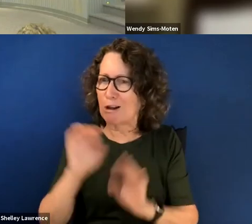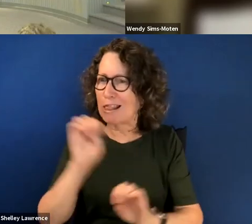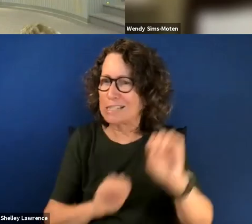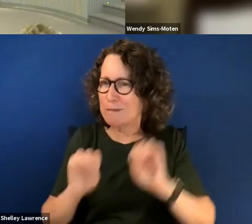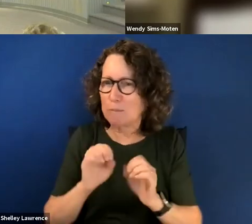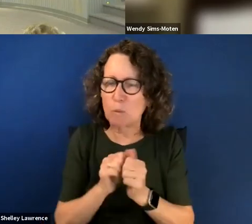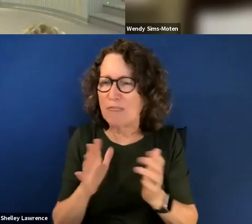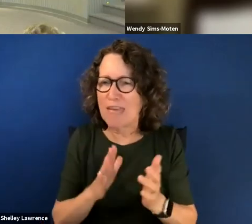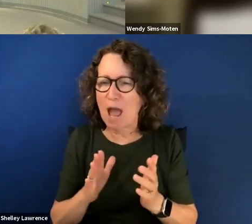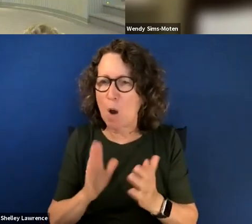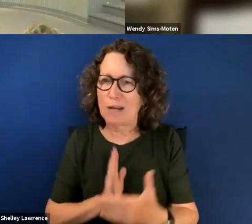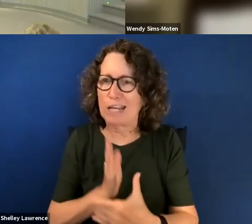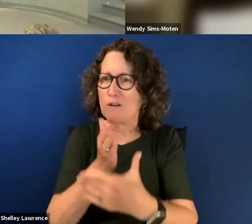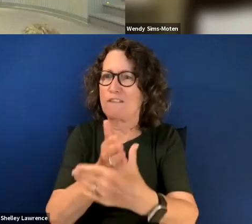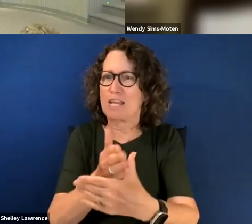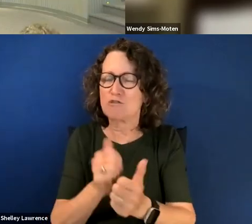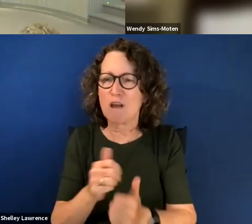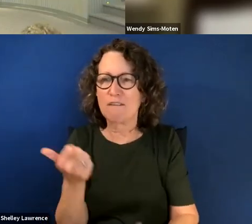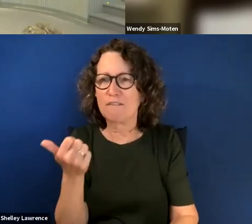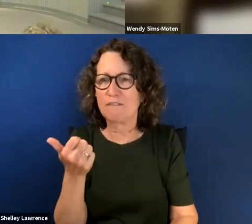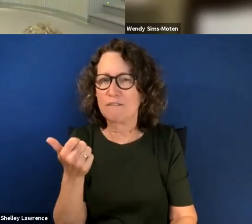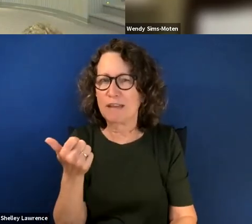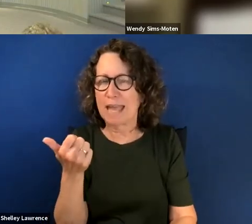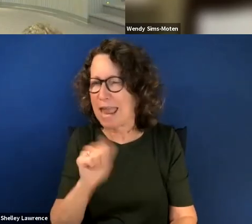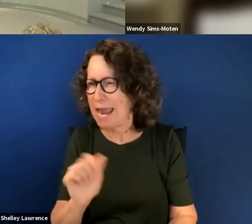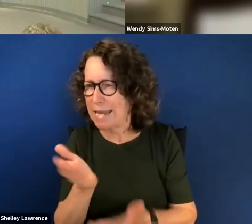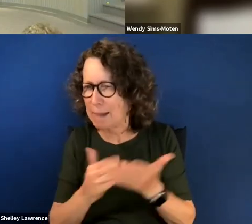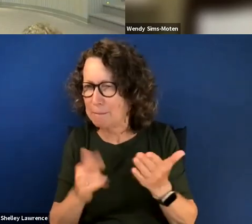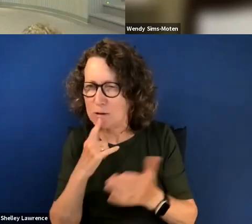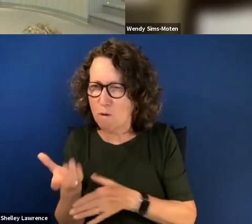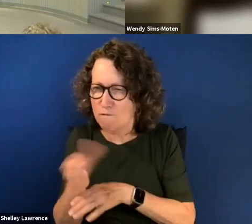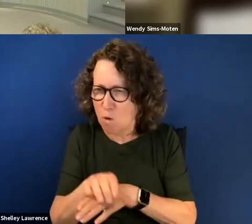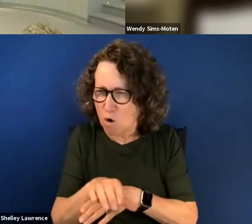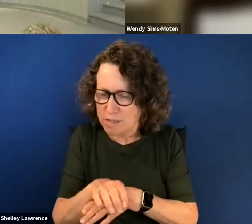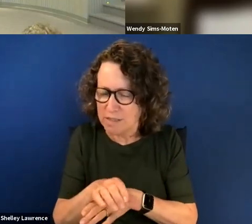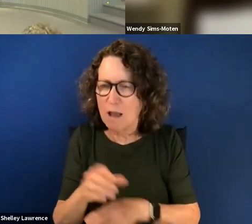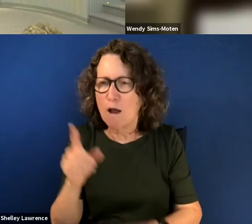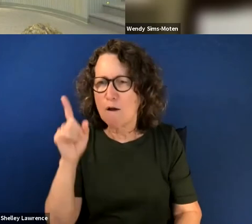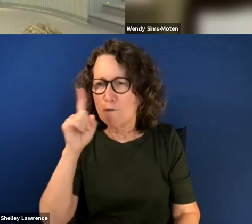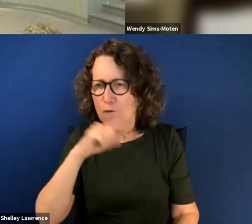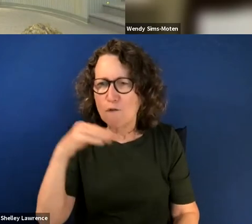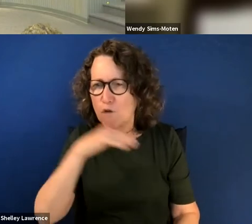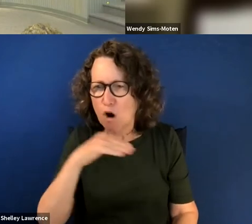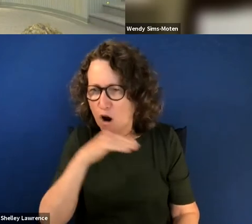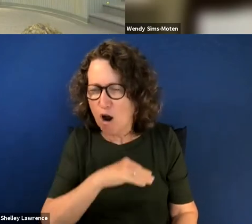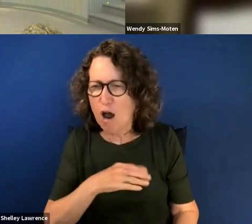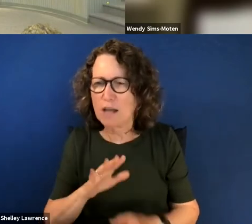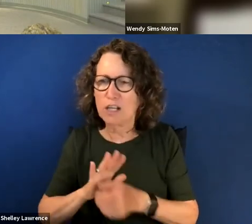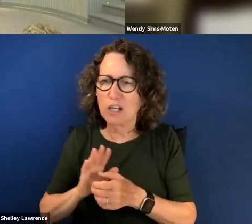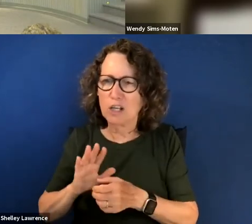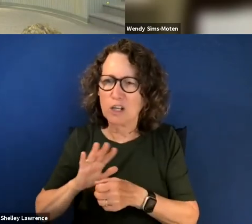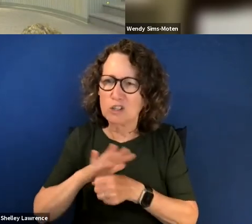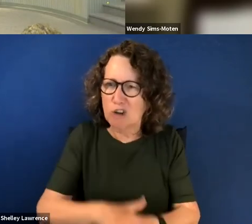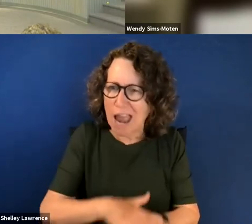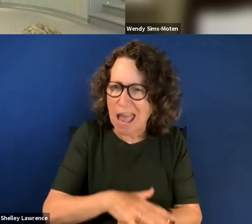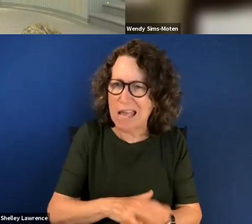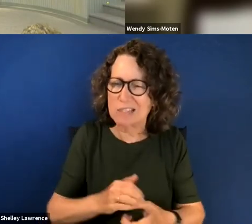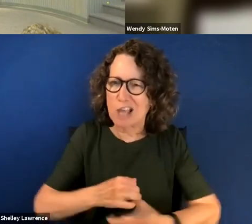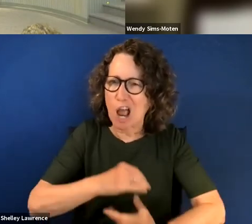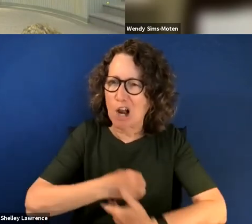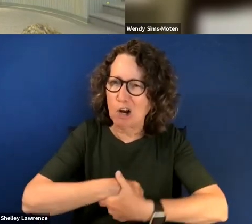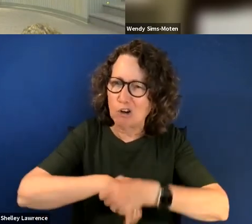without intervention of any element of force, fraud, deceit, duress, coercion, or